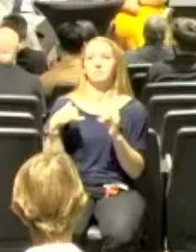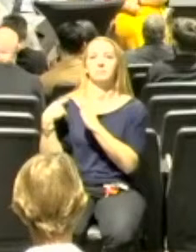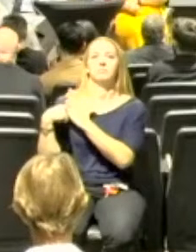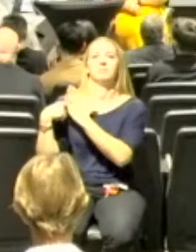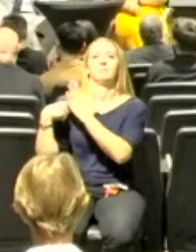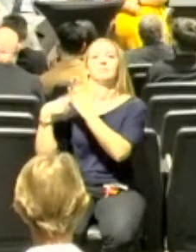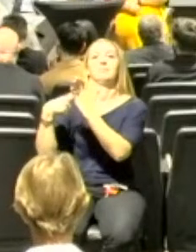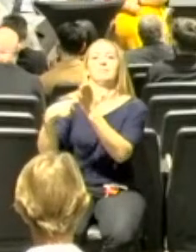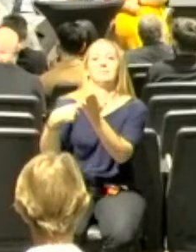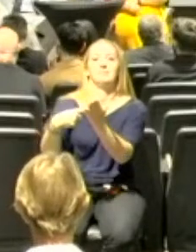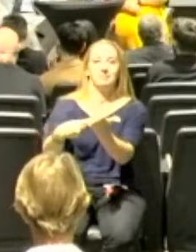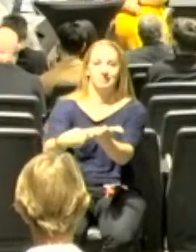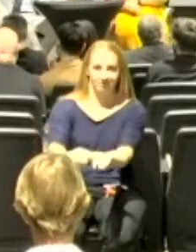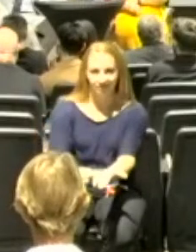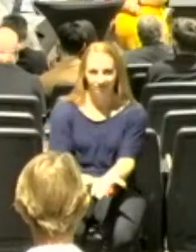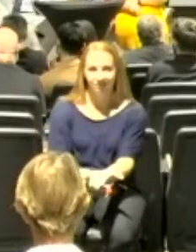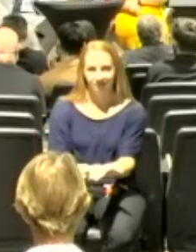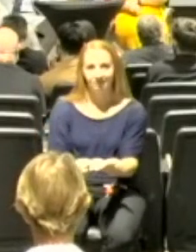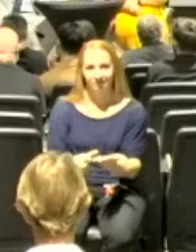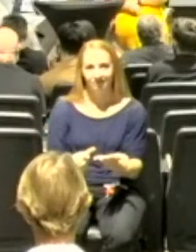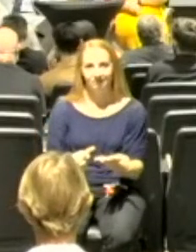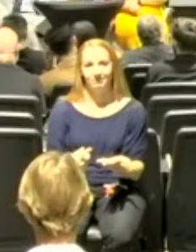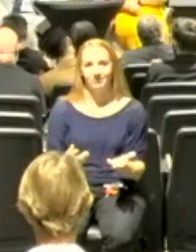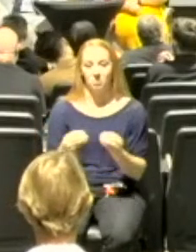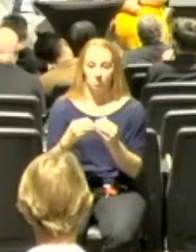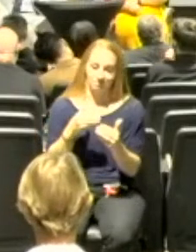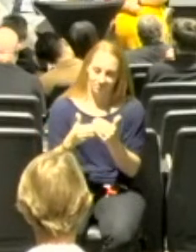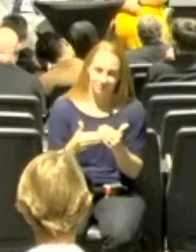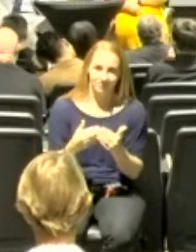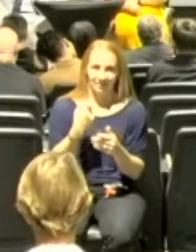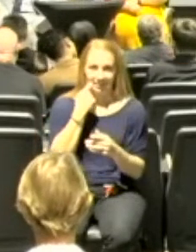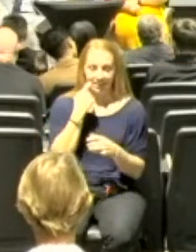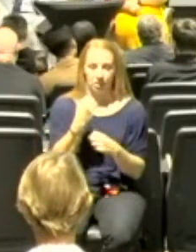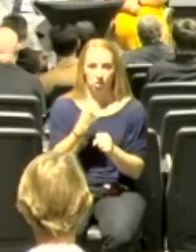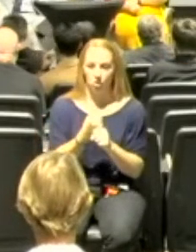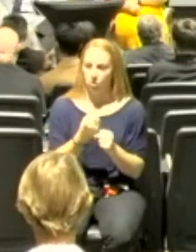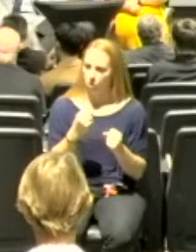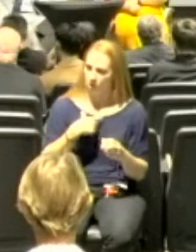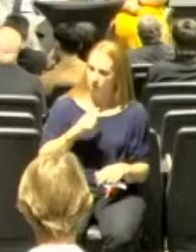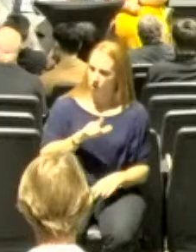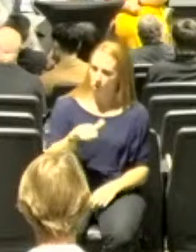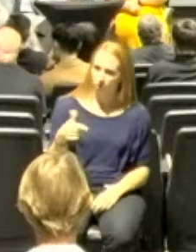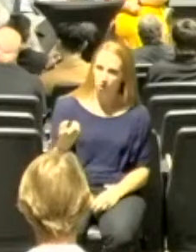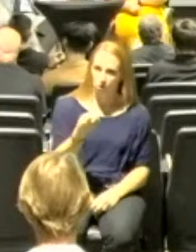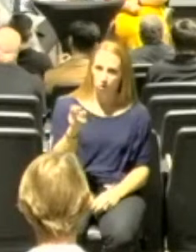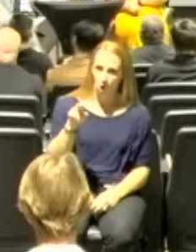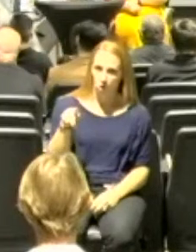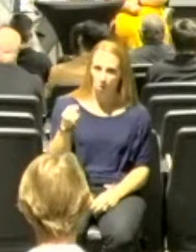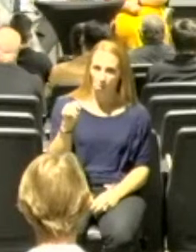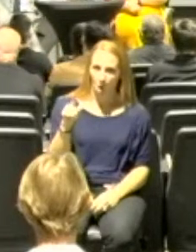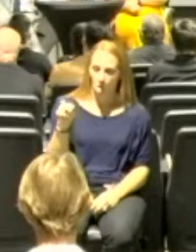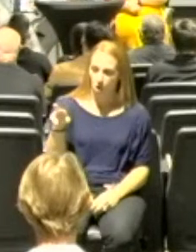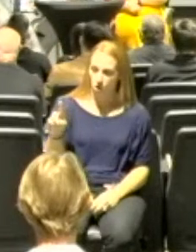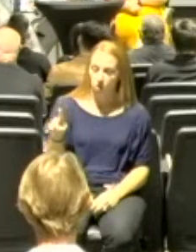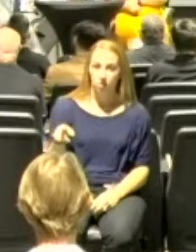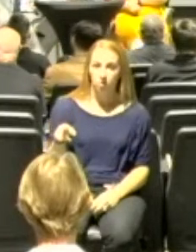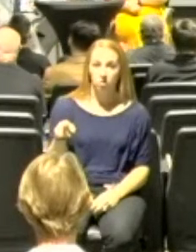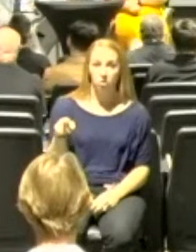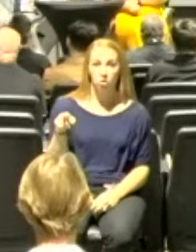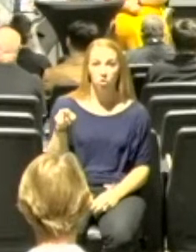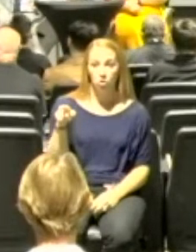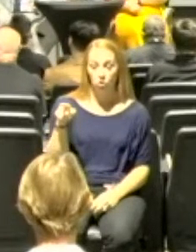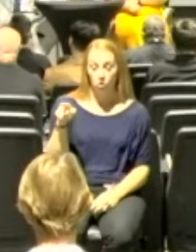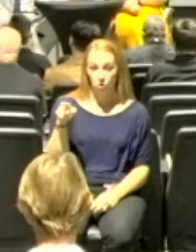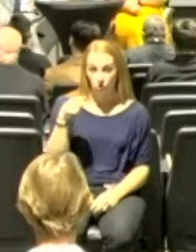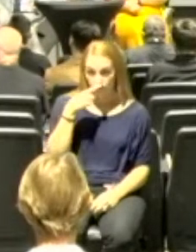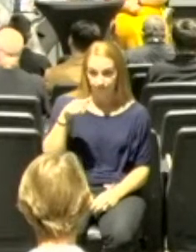has intensified over this last year. I'm going to turn it over to you, Dr. Pollard. If you could